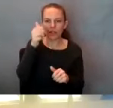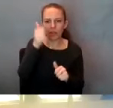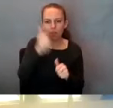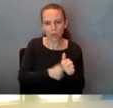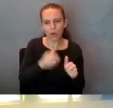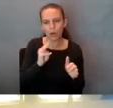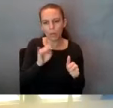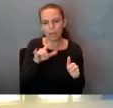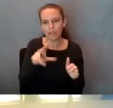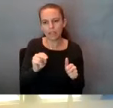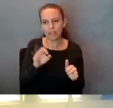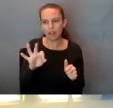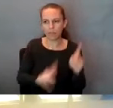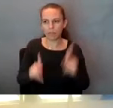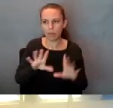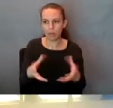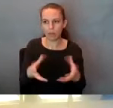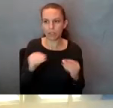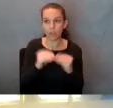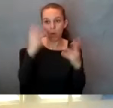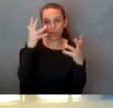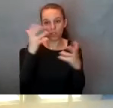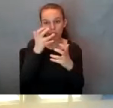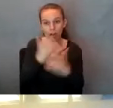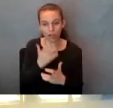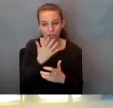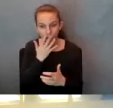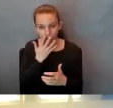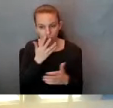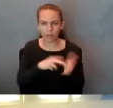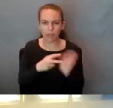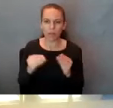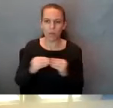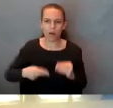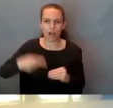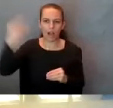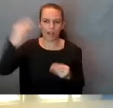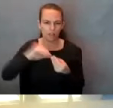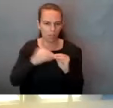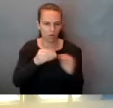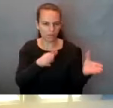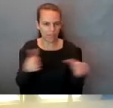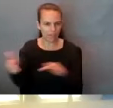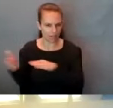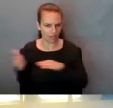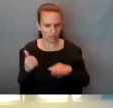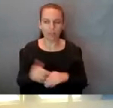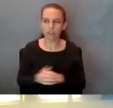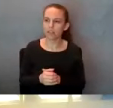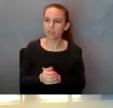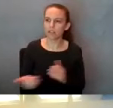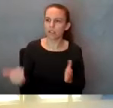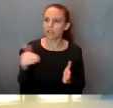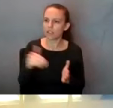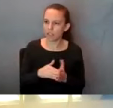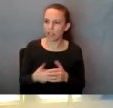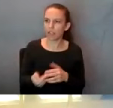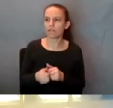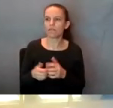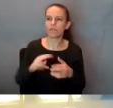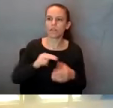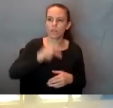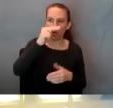and the darker the color, the higher the number of deaths. And again, it's North and South America and Europe, as